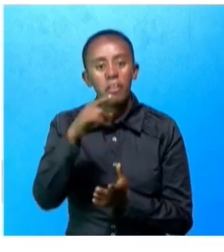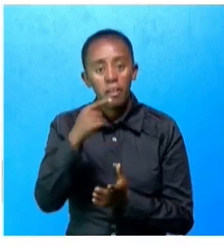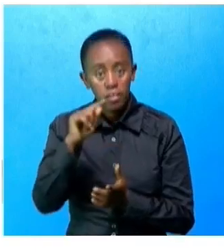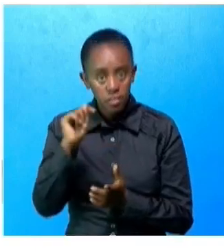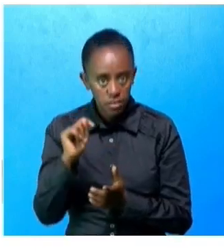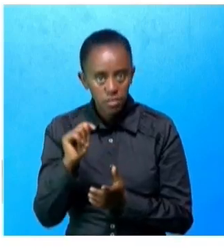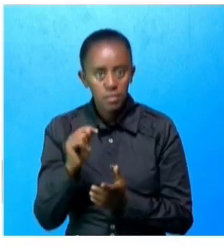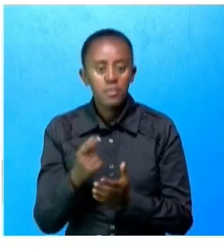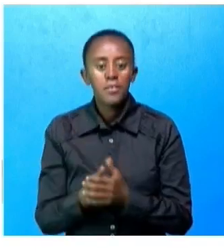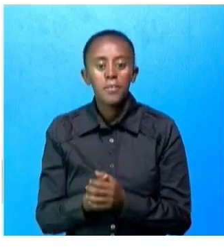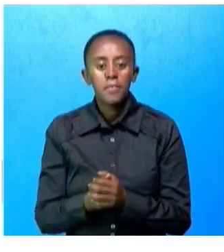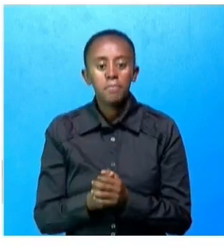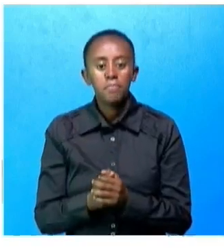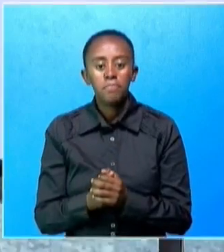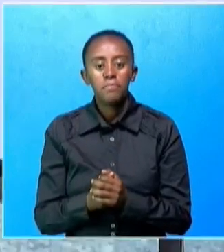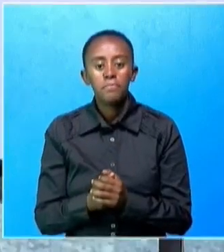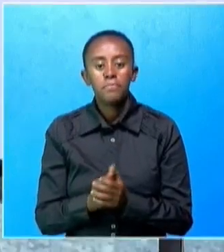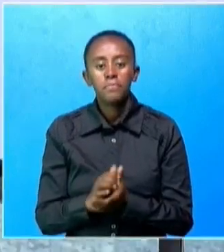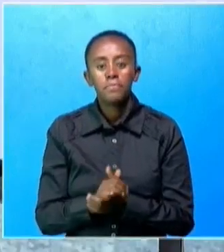Okay?